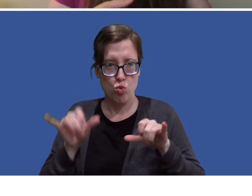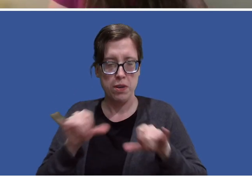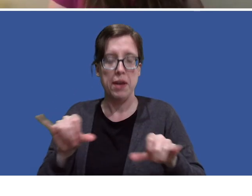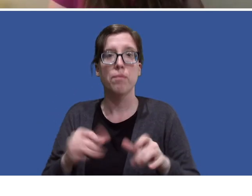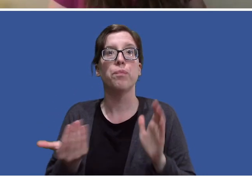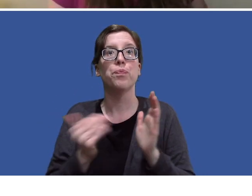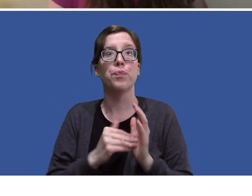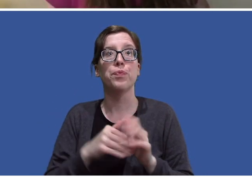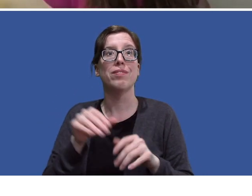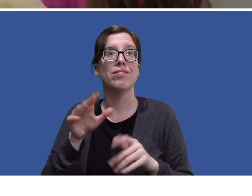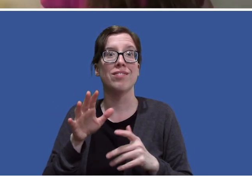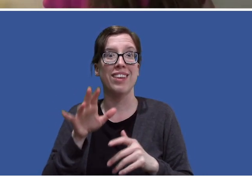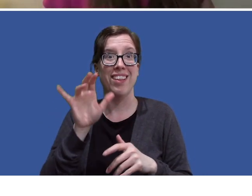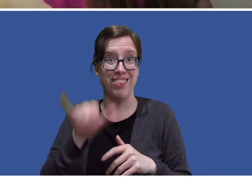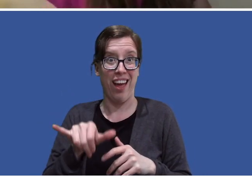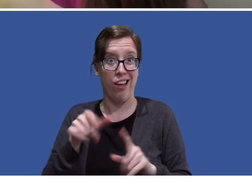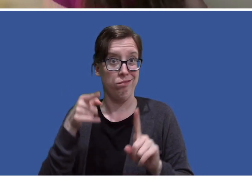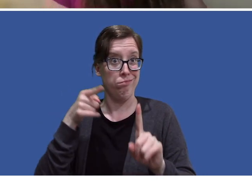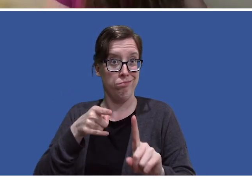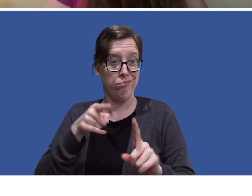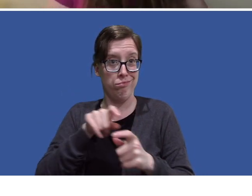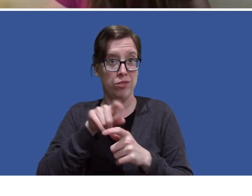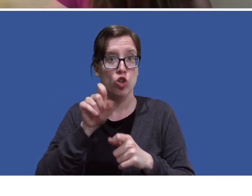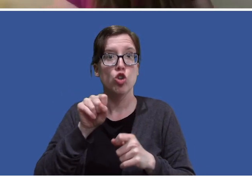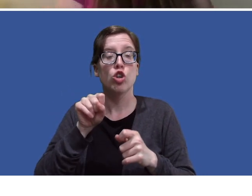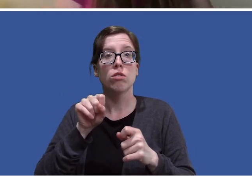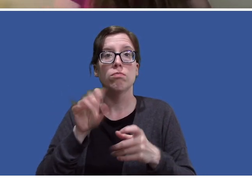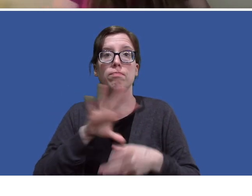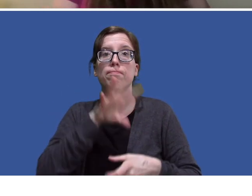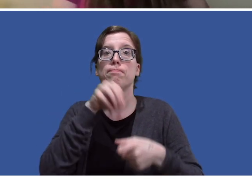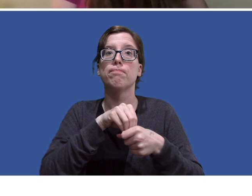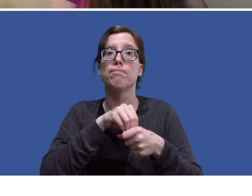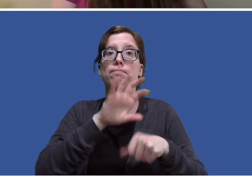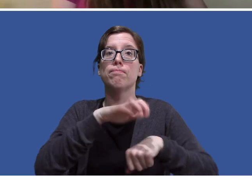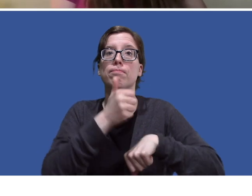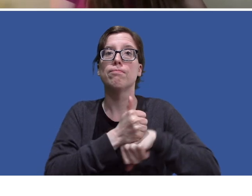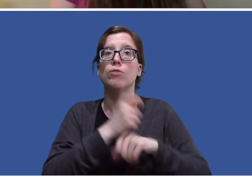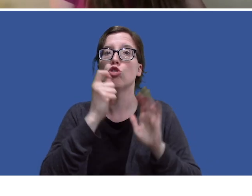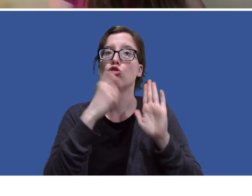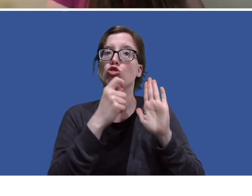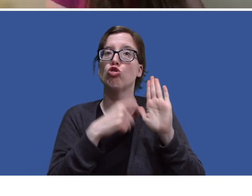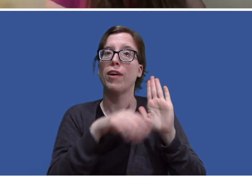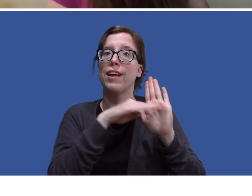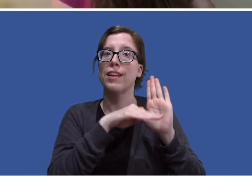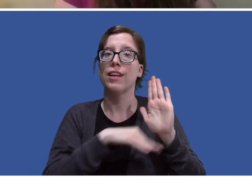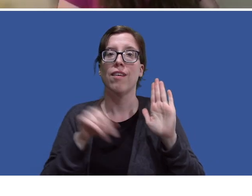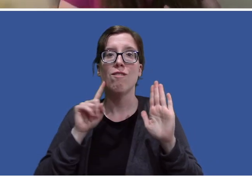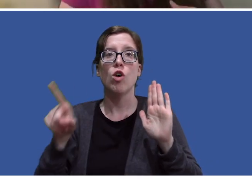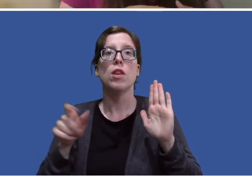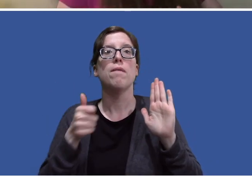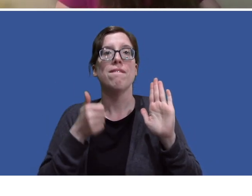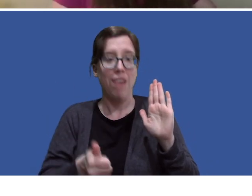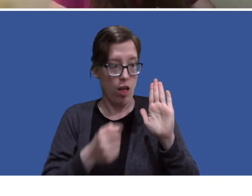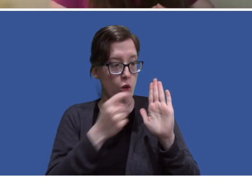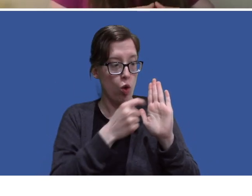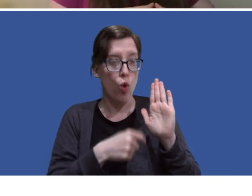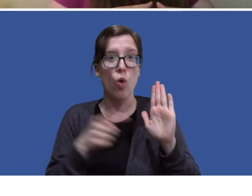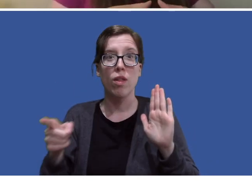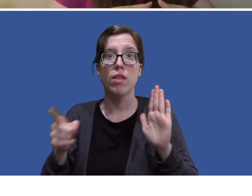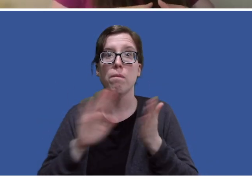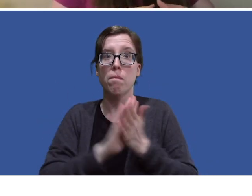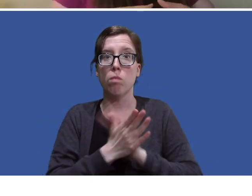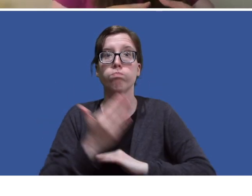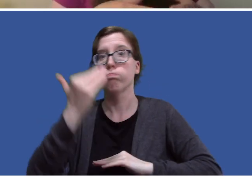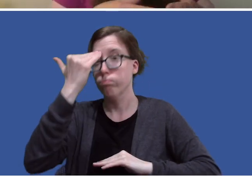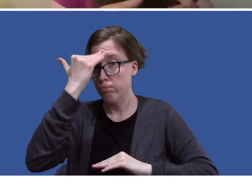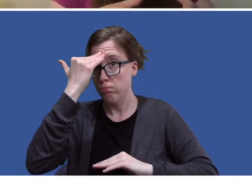checklist for the student to follow. Once they have that routine down, they're going to remember it.